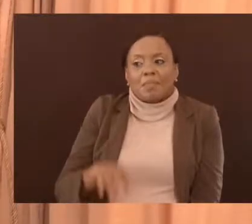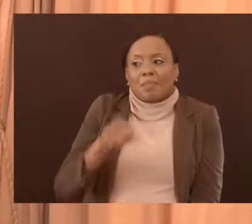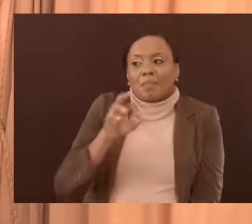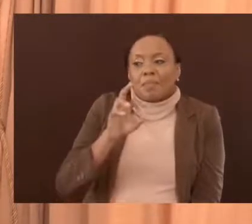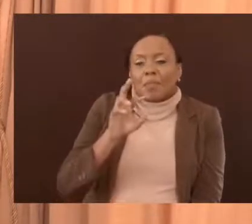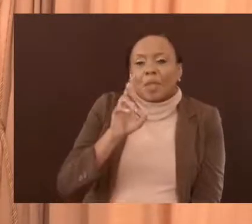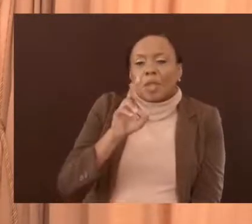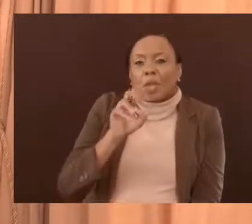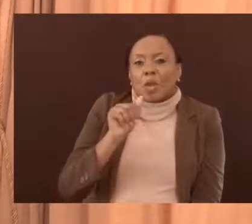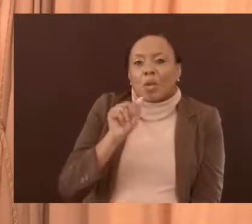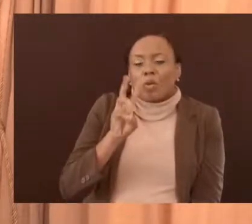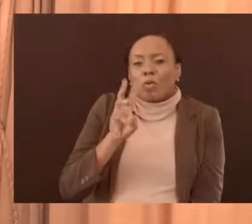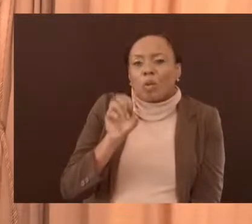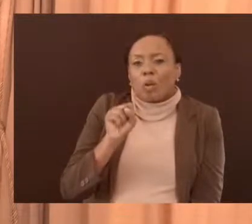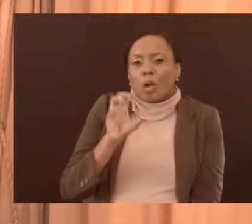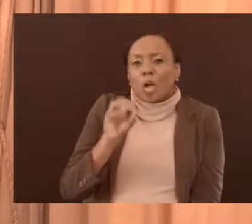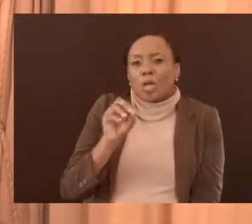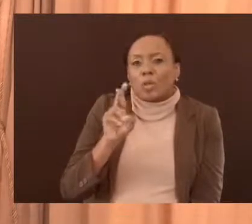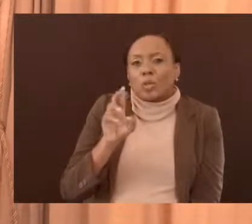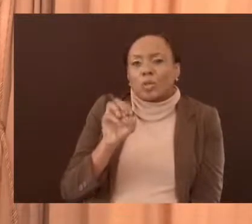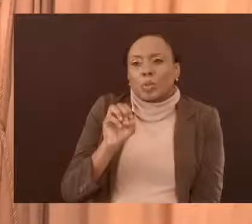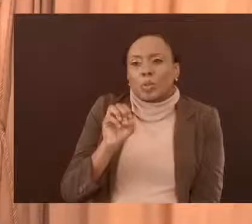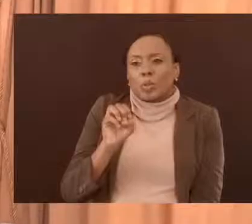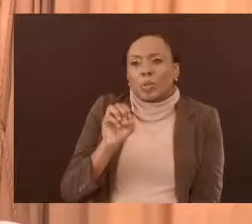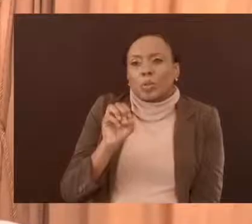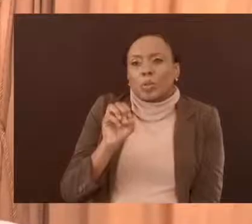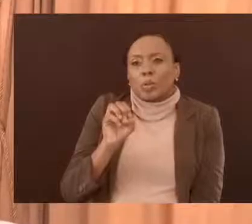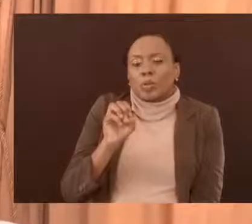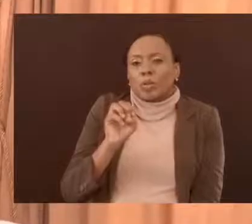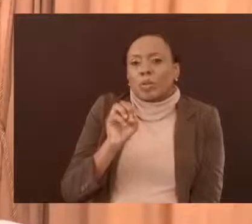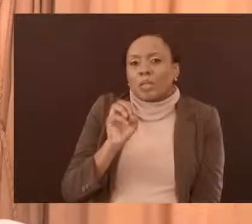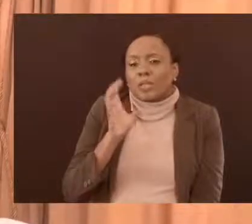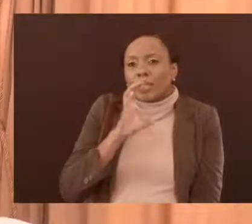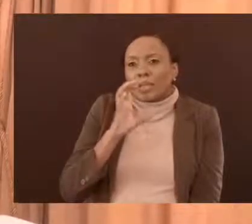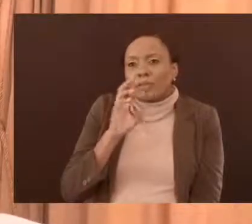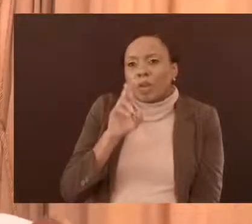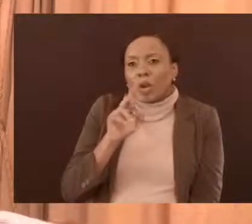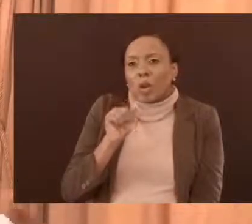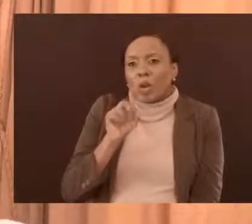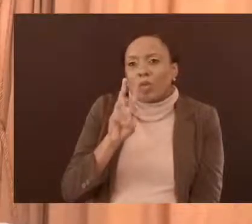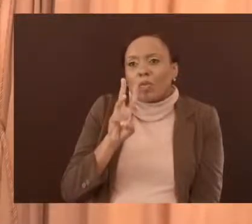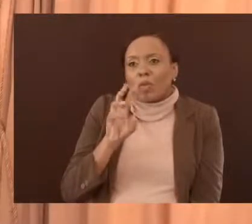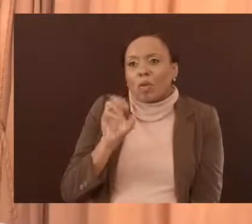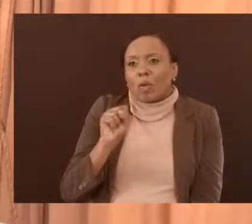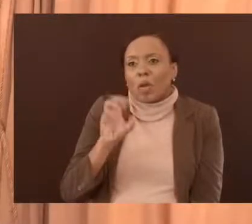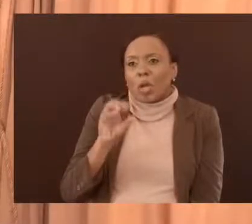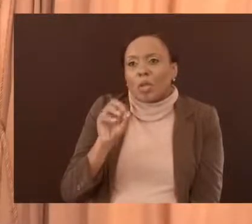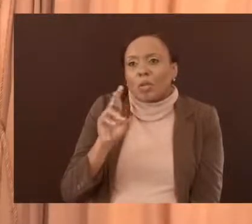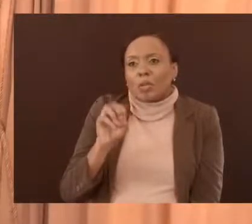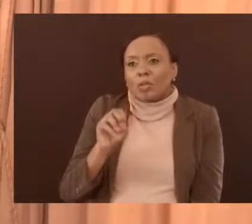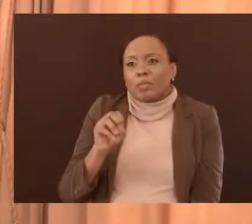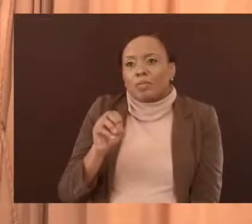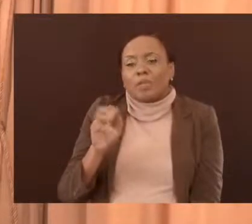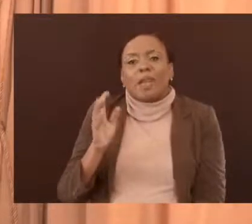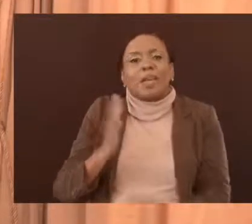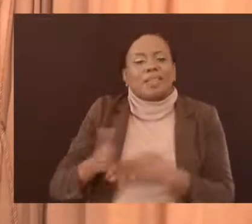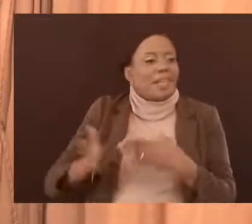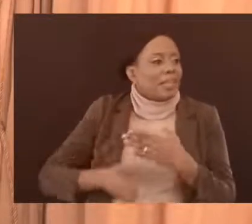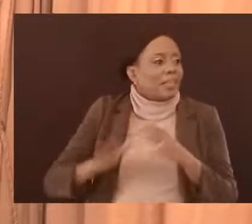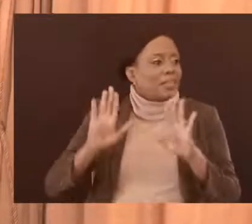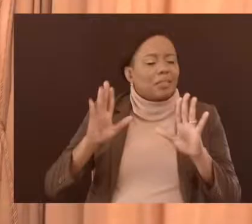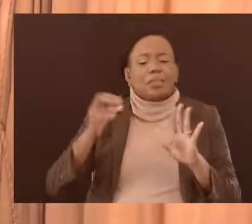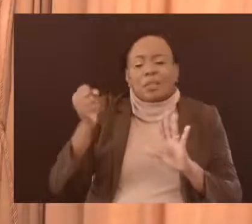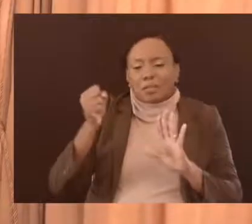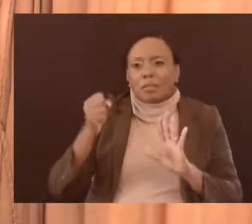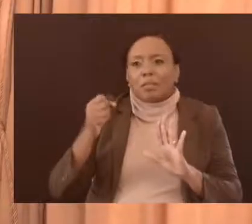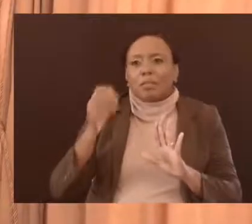converted score 122.81. I can give that information to you at the end of the press conference. Yeah, like I